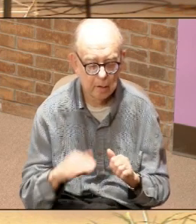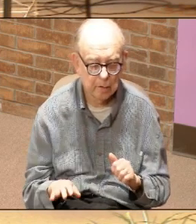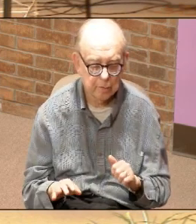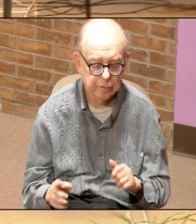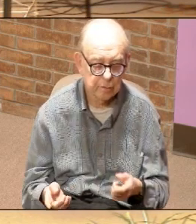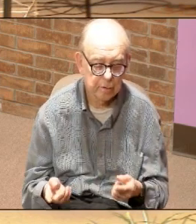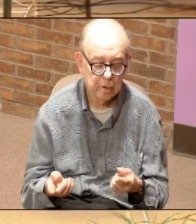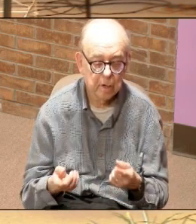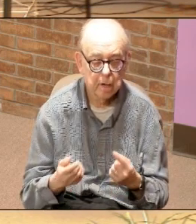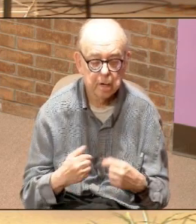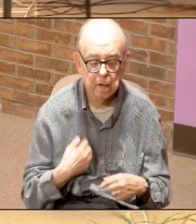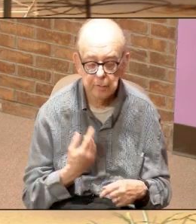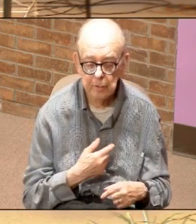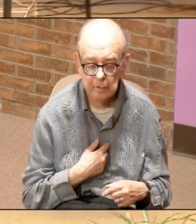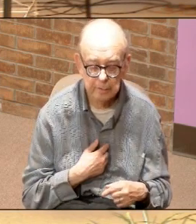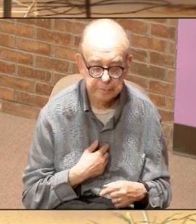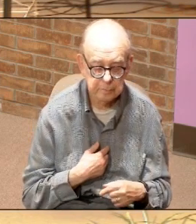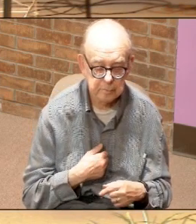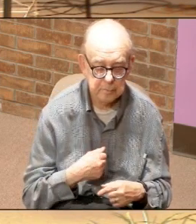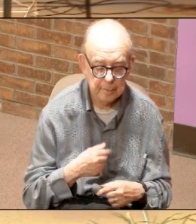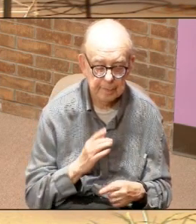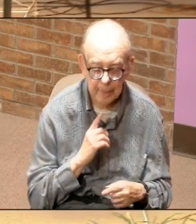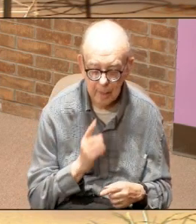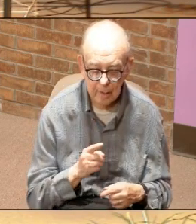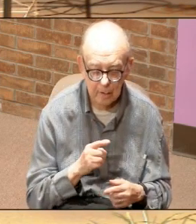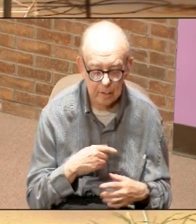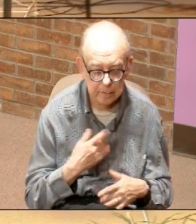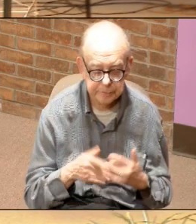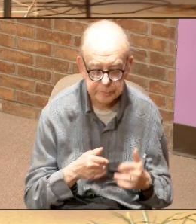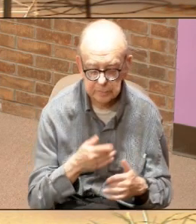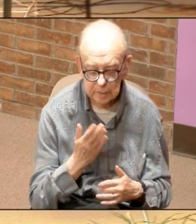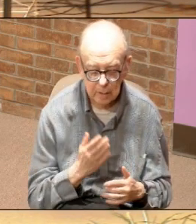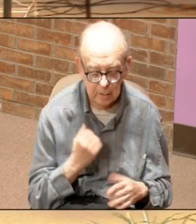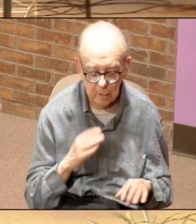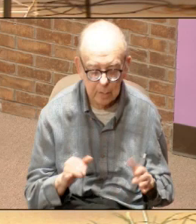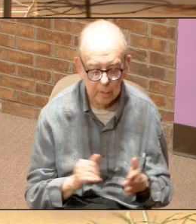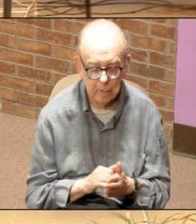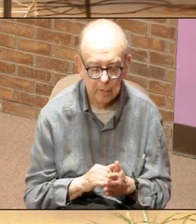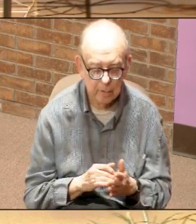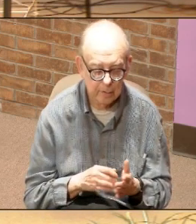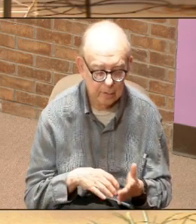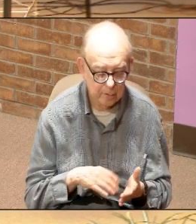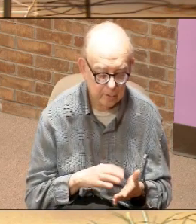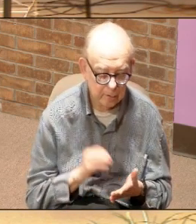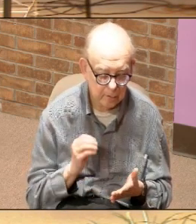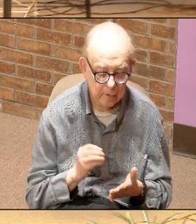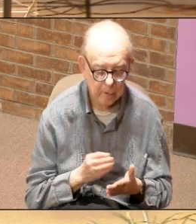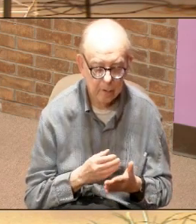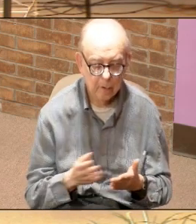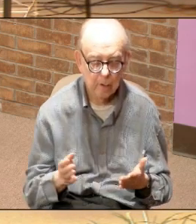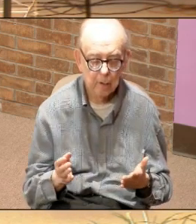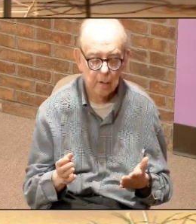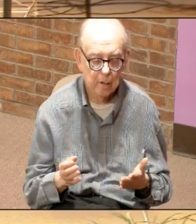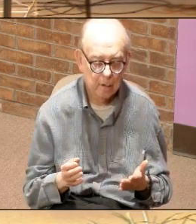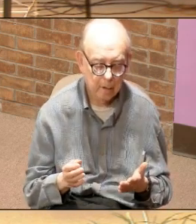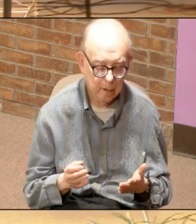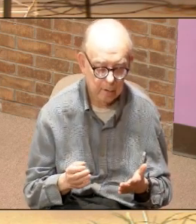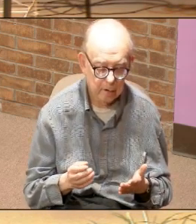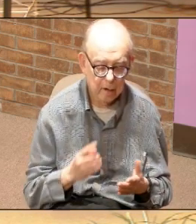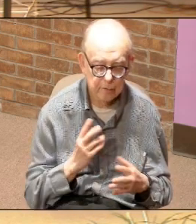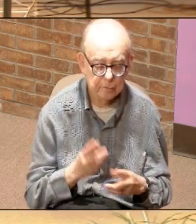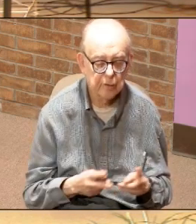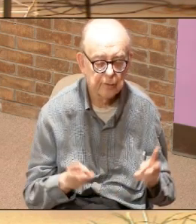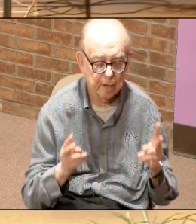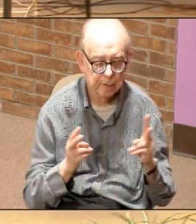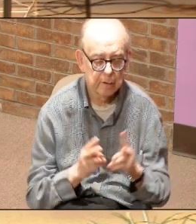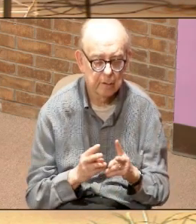to us. He delights in our presence. And when we do this, we will discover something of inestimable